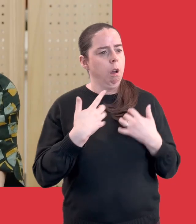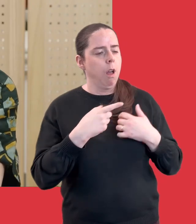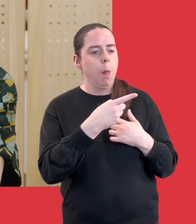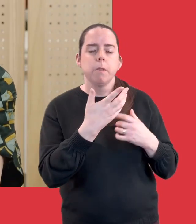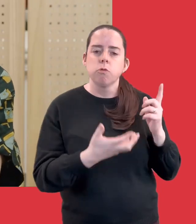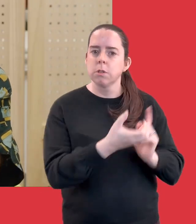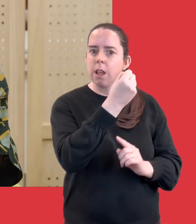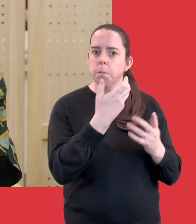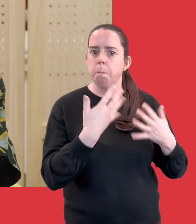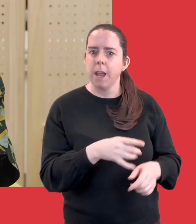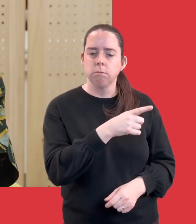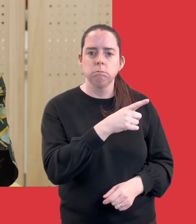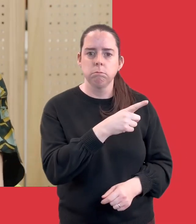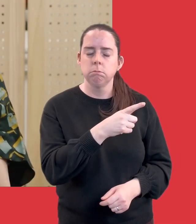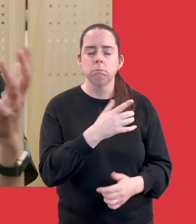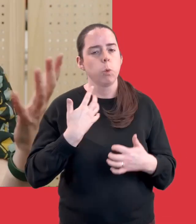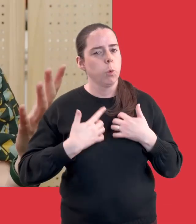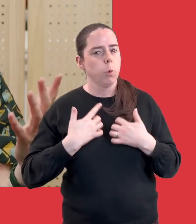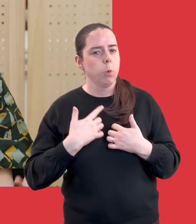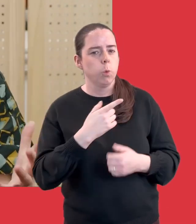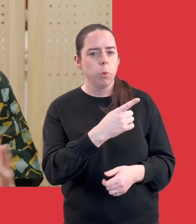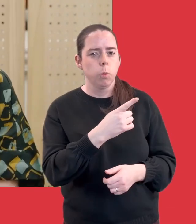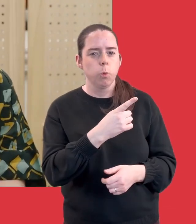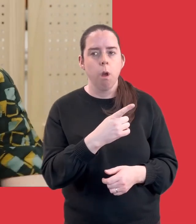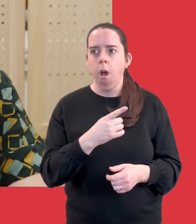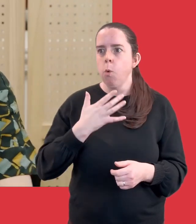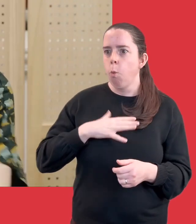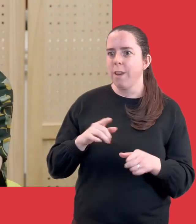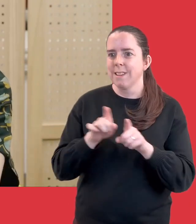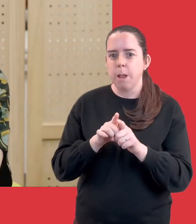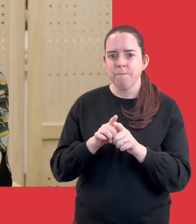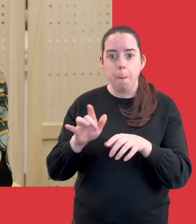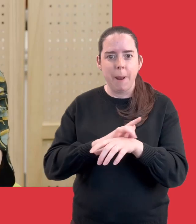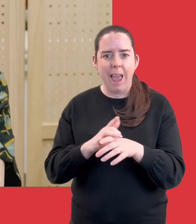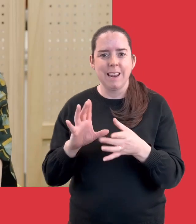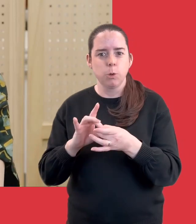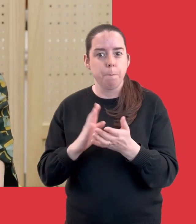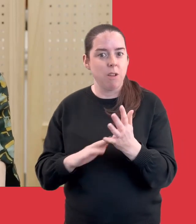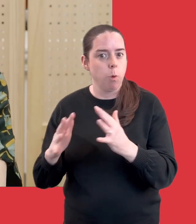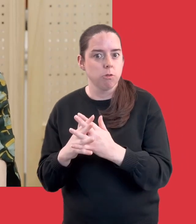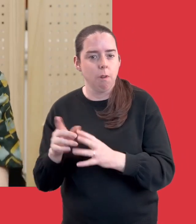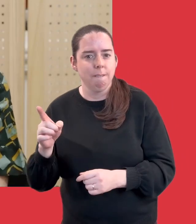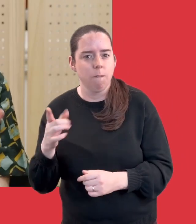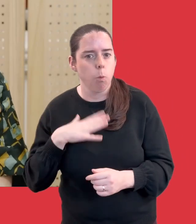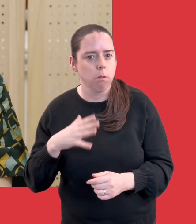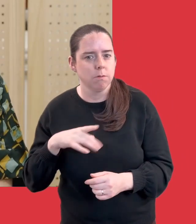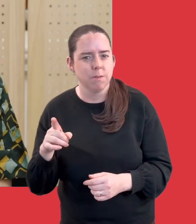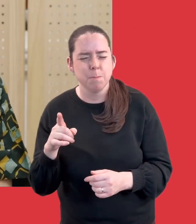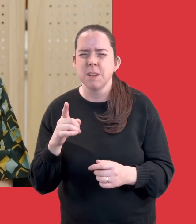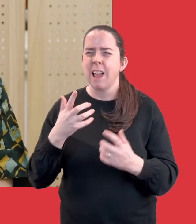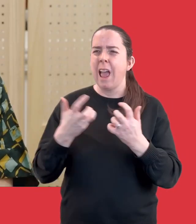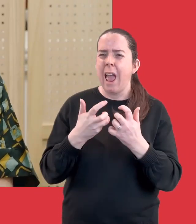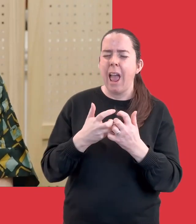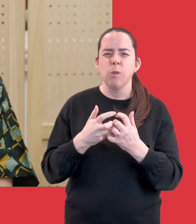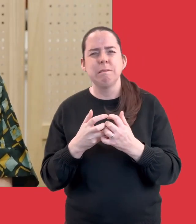how interesting that's been such a success, and wouldn't it be great if there was a play about Mary Wollstonecraft, but never really figured out the best way to